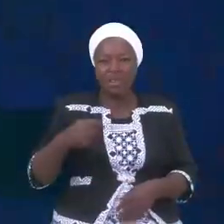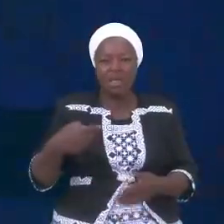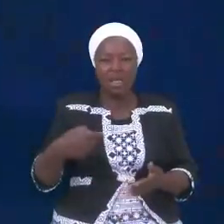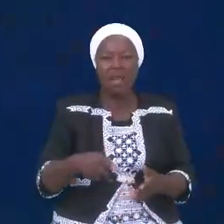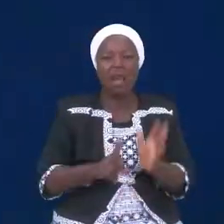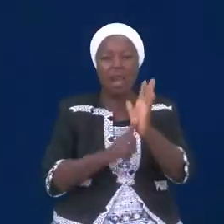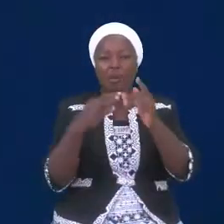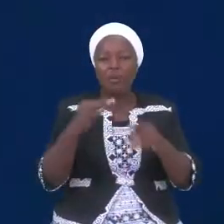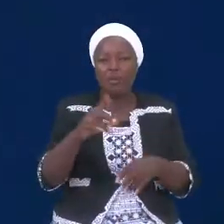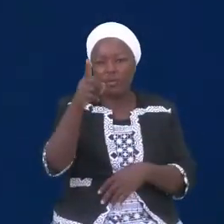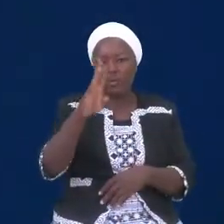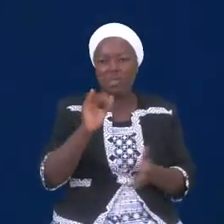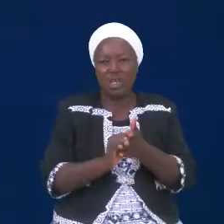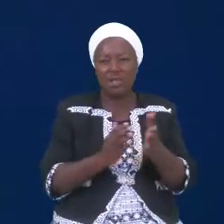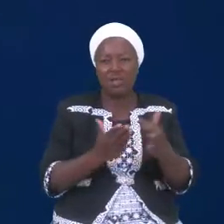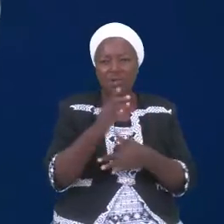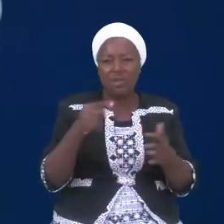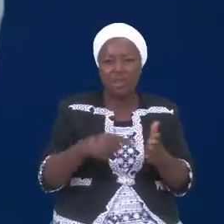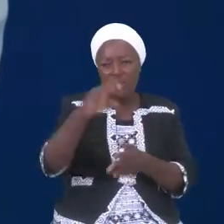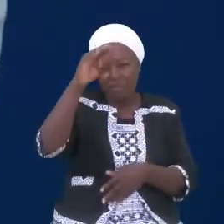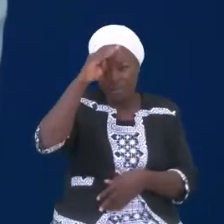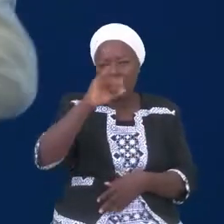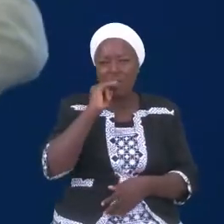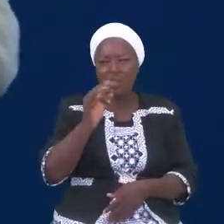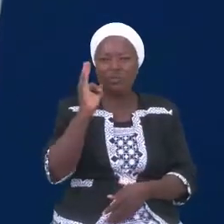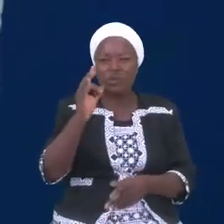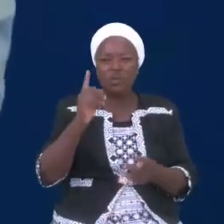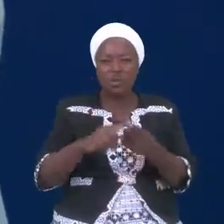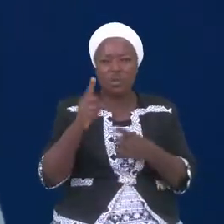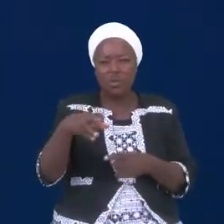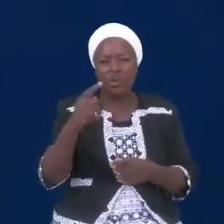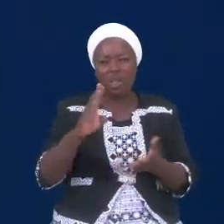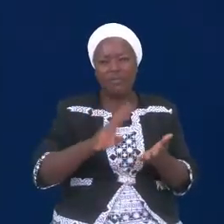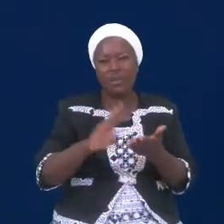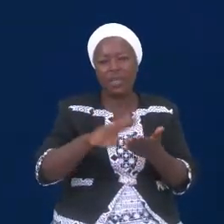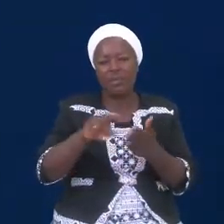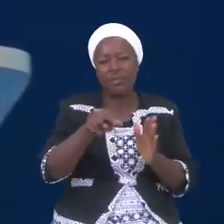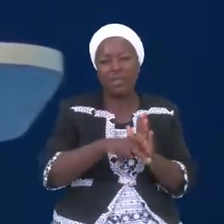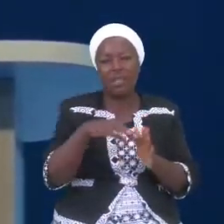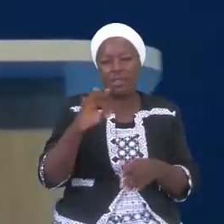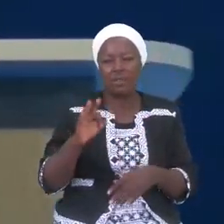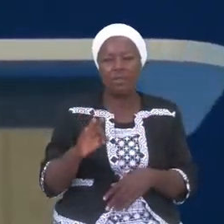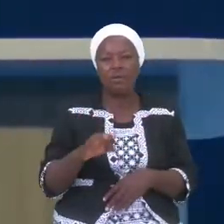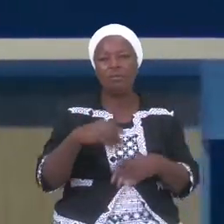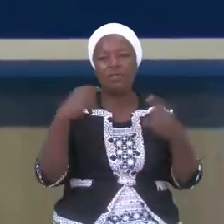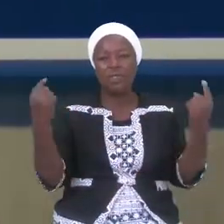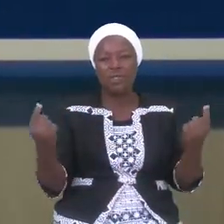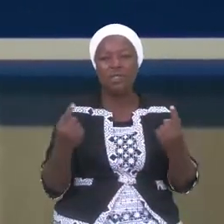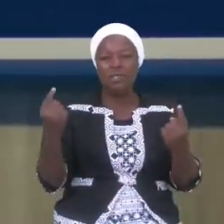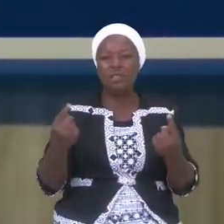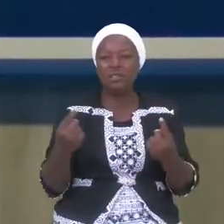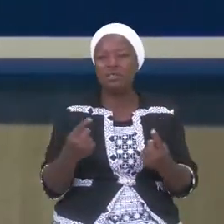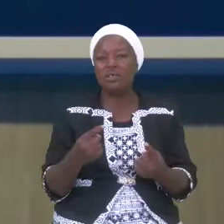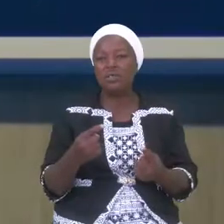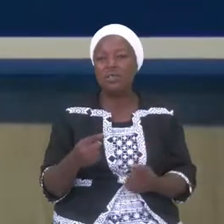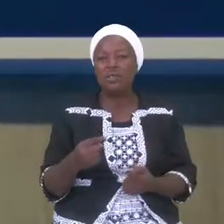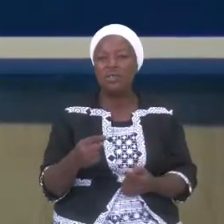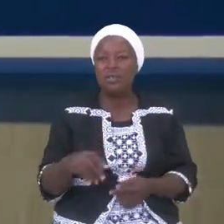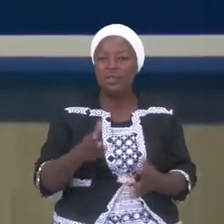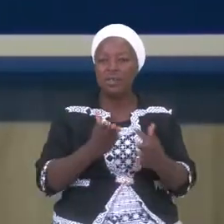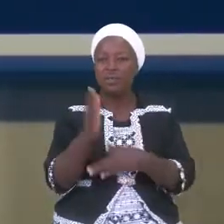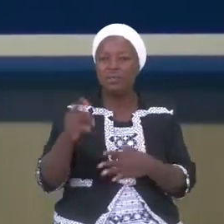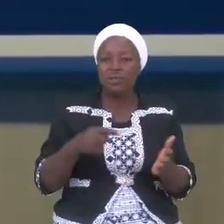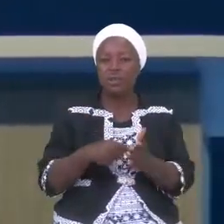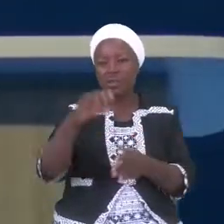man is preached unto you the forgiveness of sins. Through